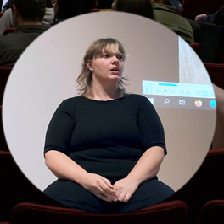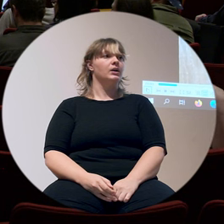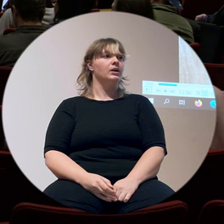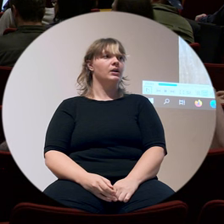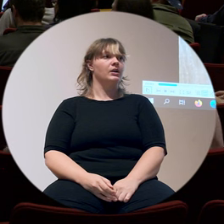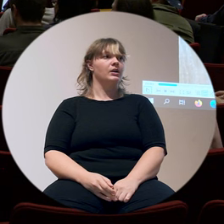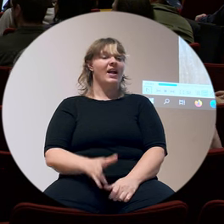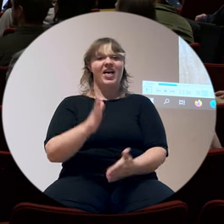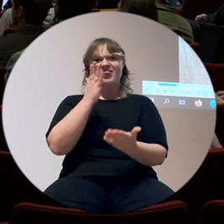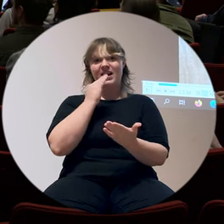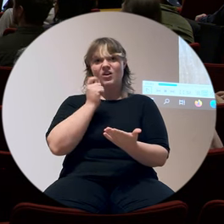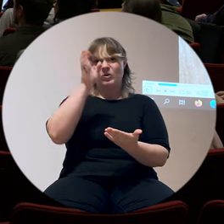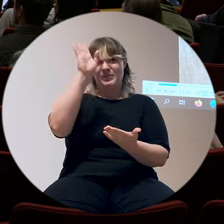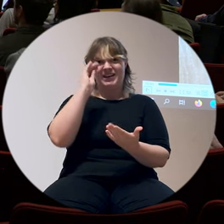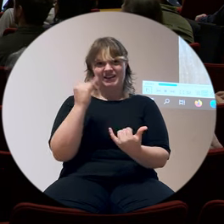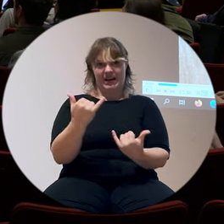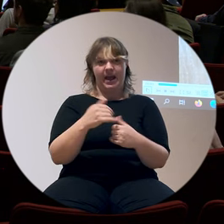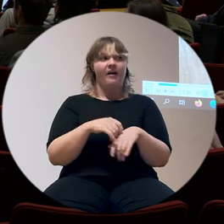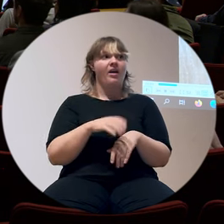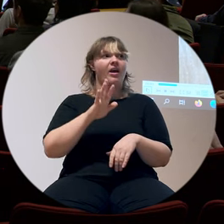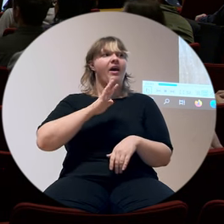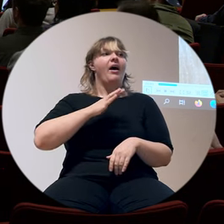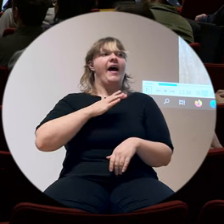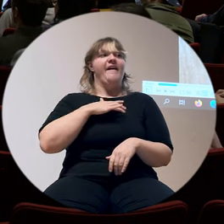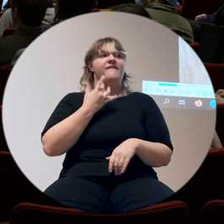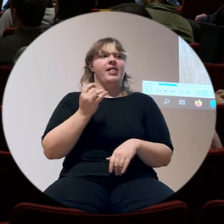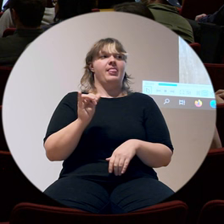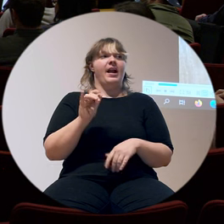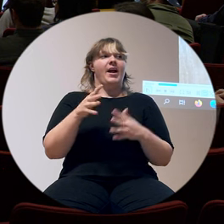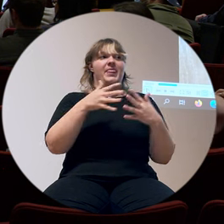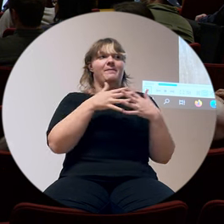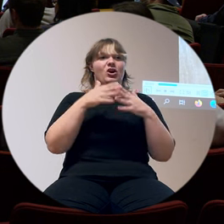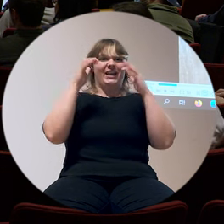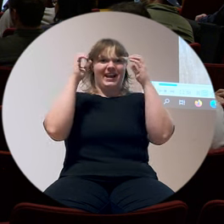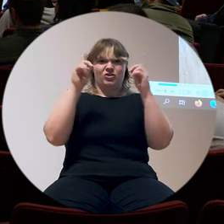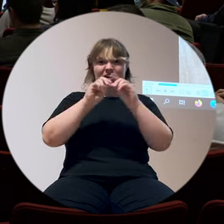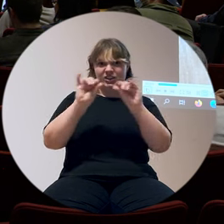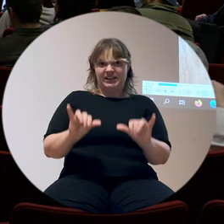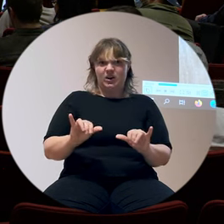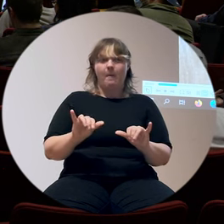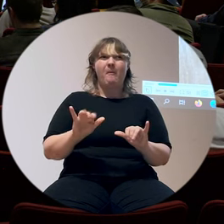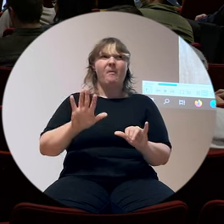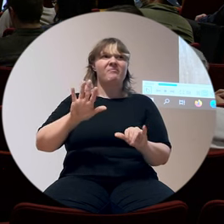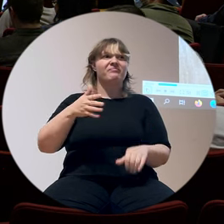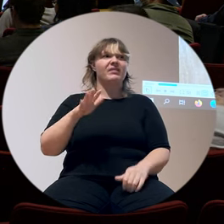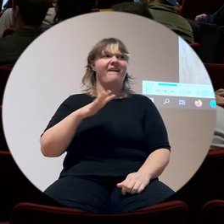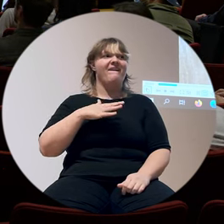Thank you for speaking today. I feel like the American education system kind of feels